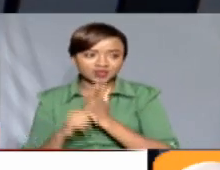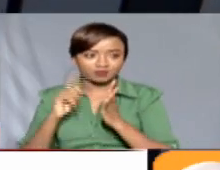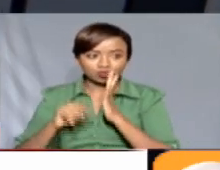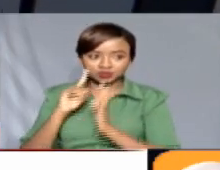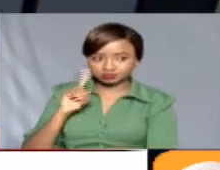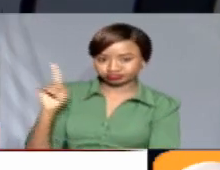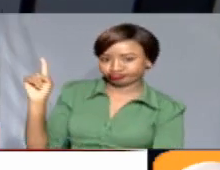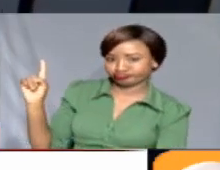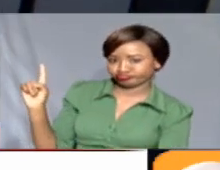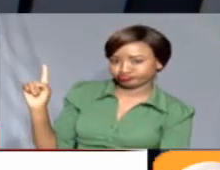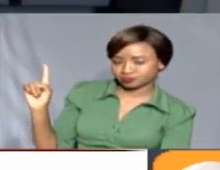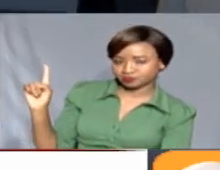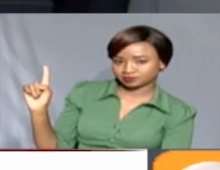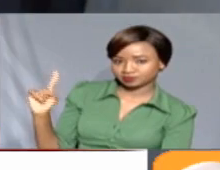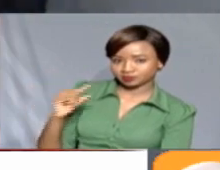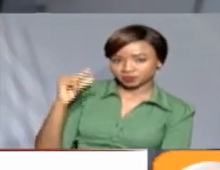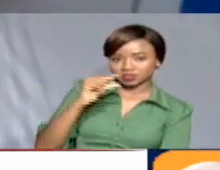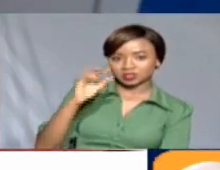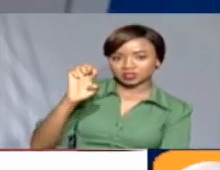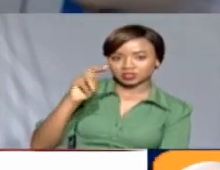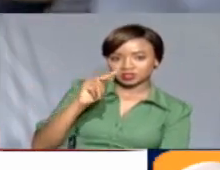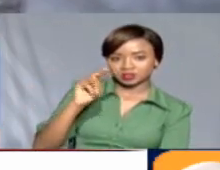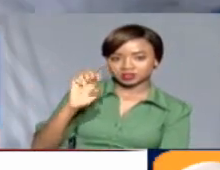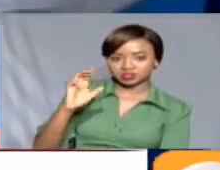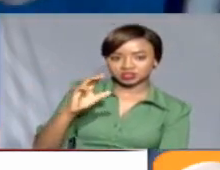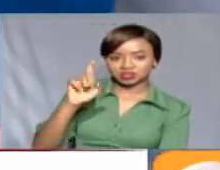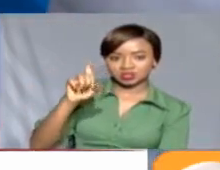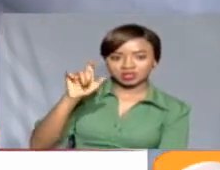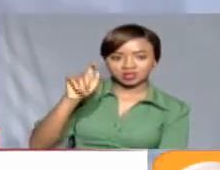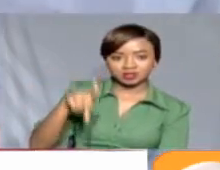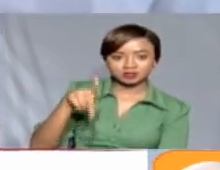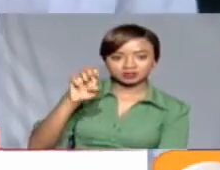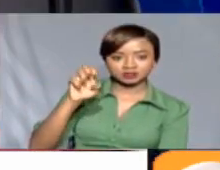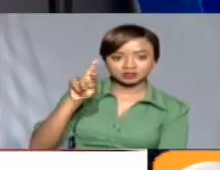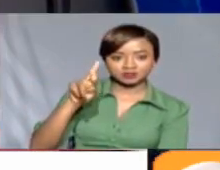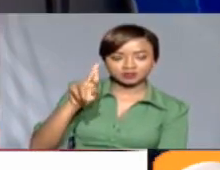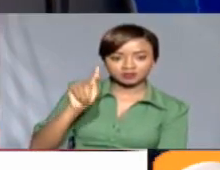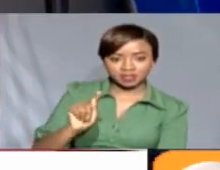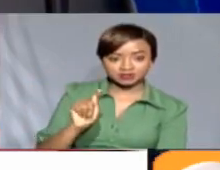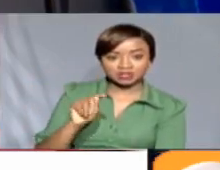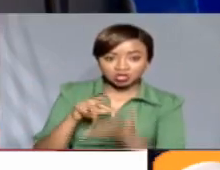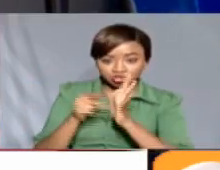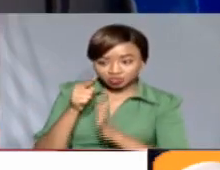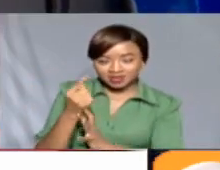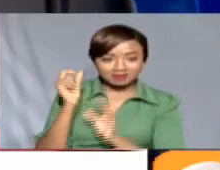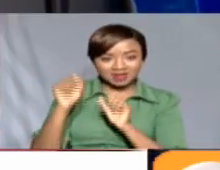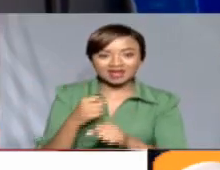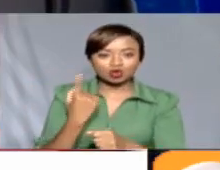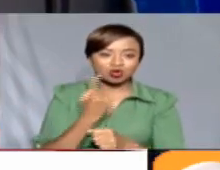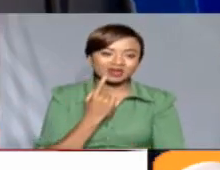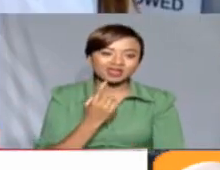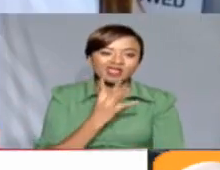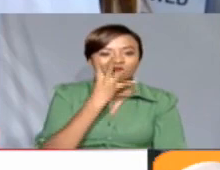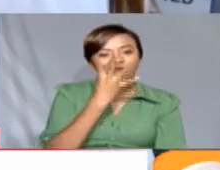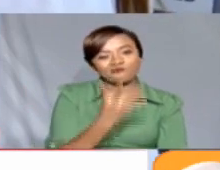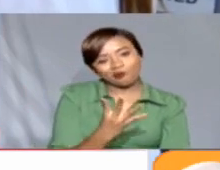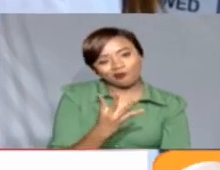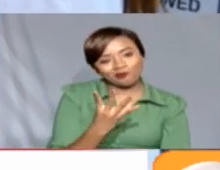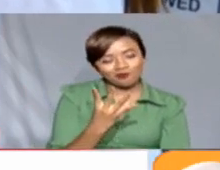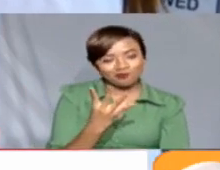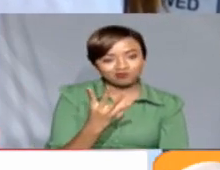Expert. And this one, however, will only be able to do 4 patient samples at a